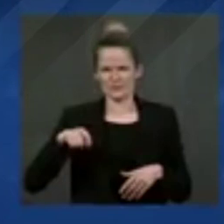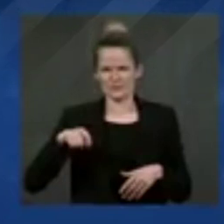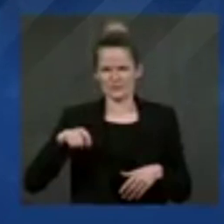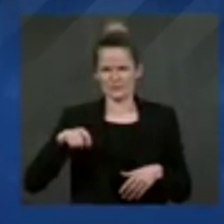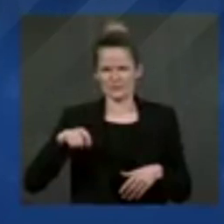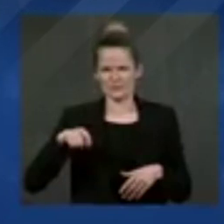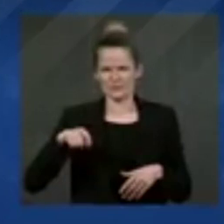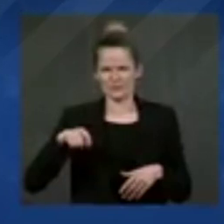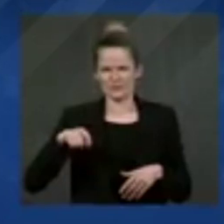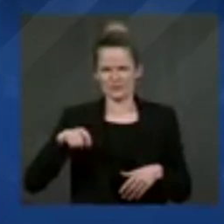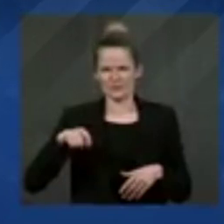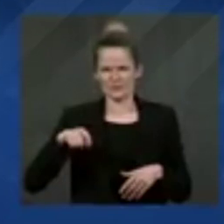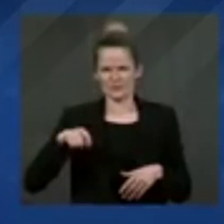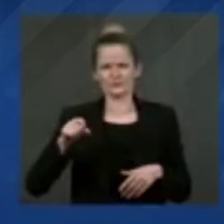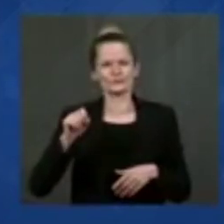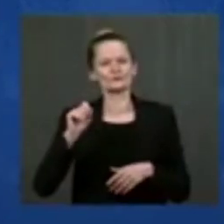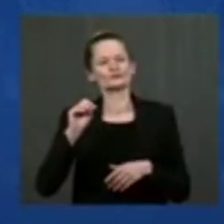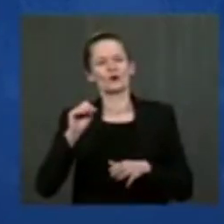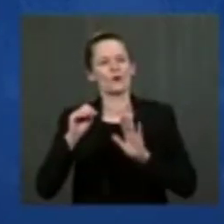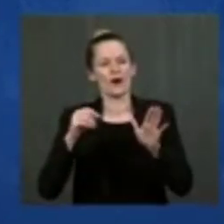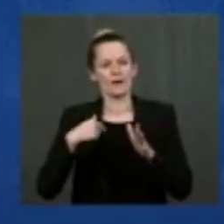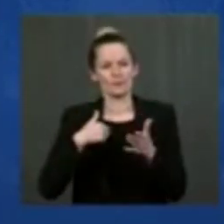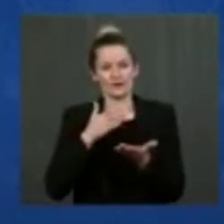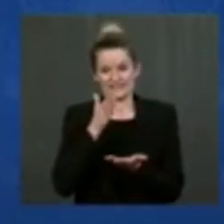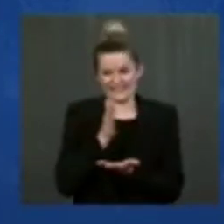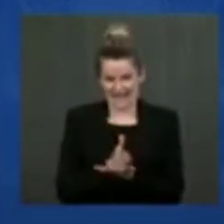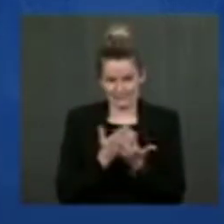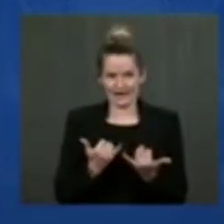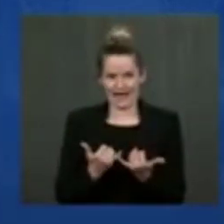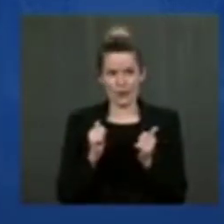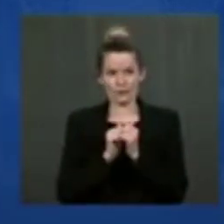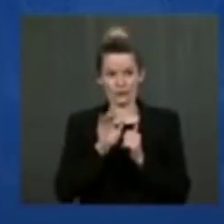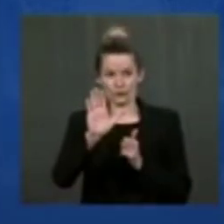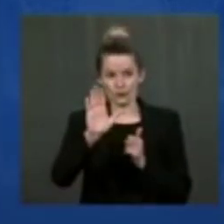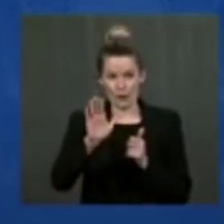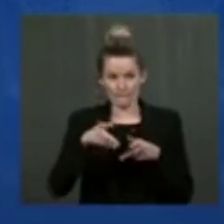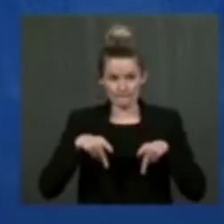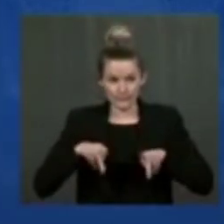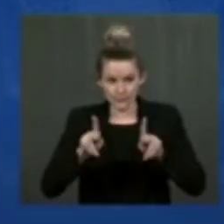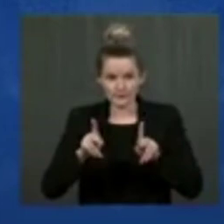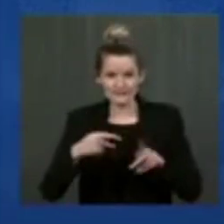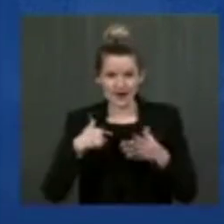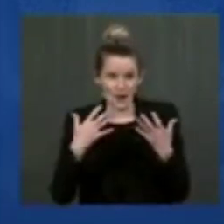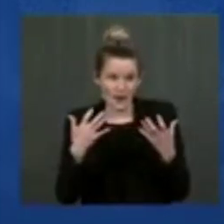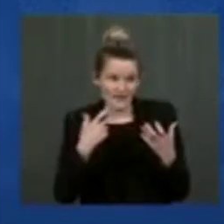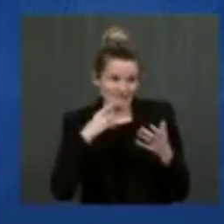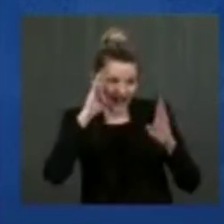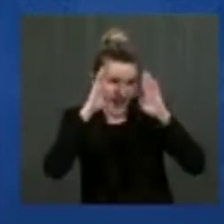walk into the room because I want to say hello to him. Thank you.